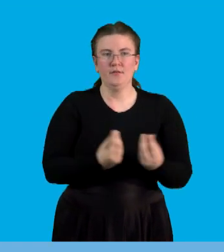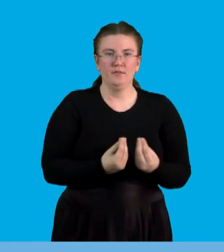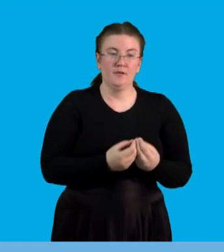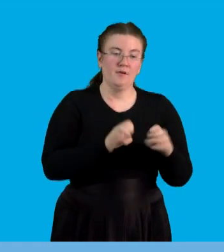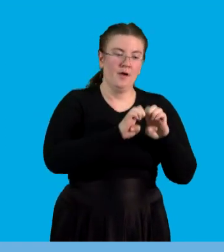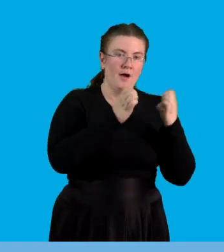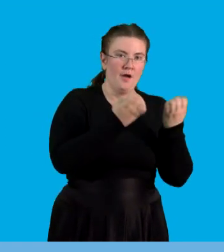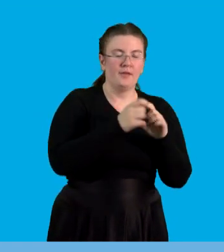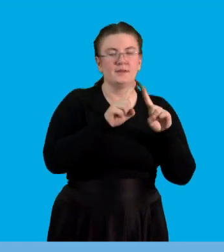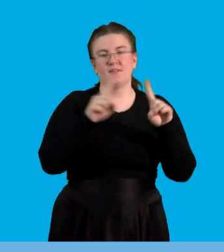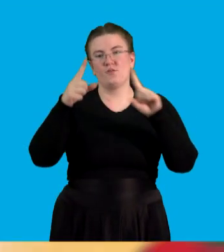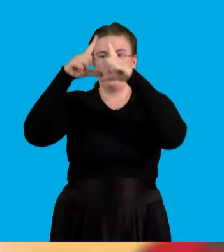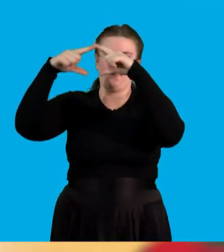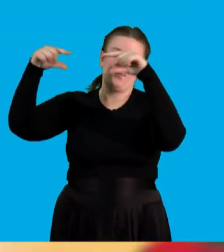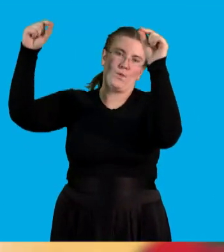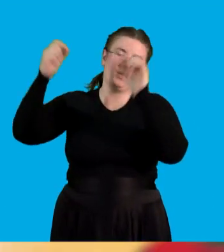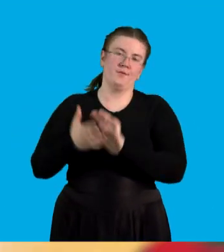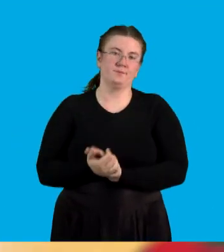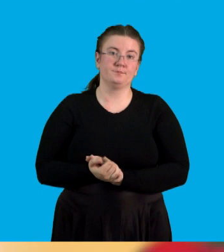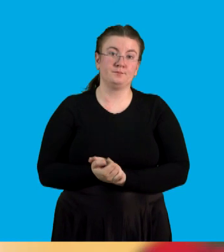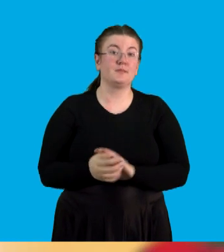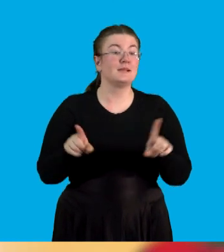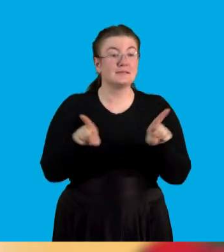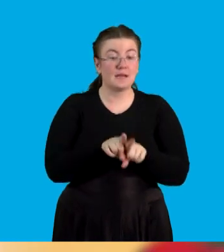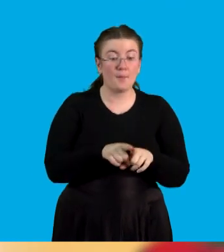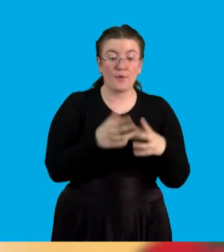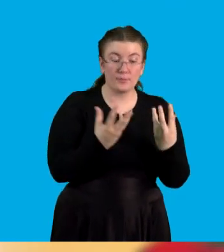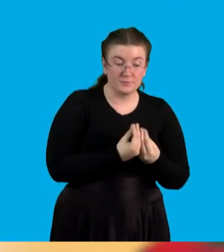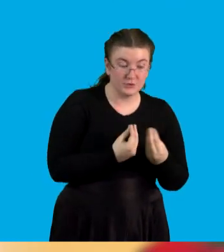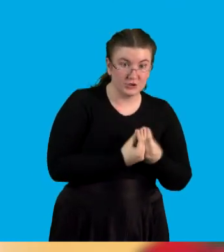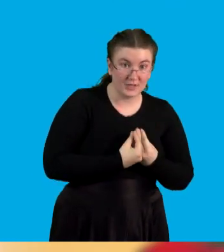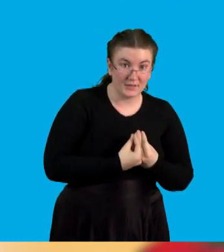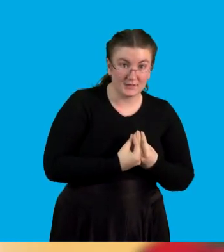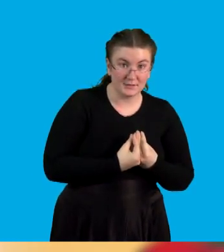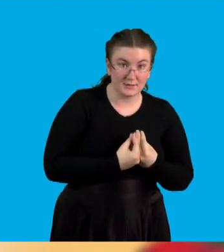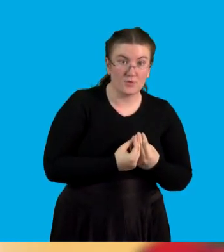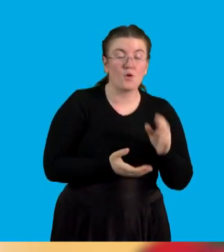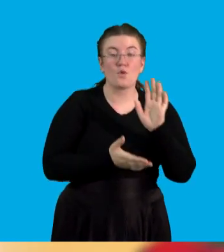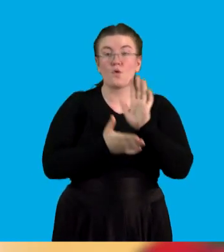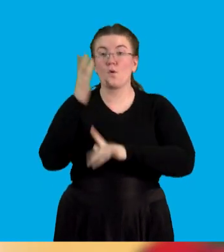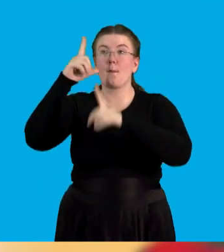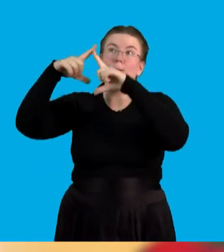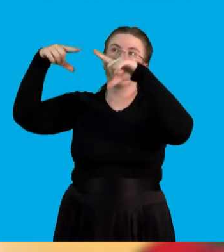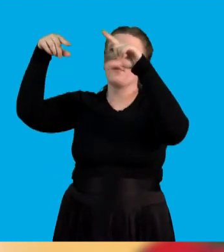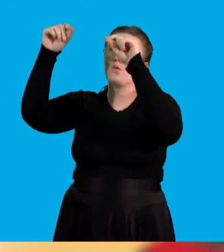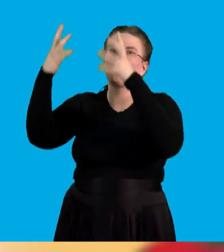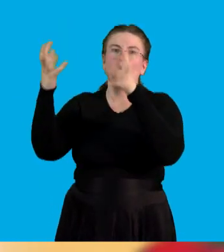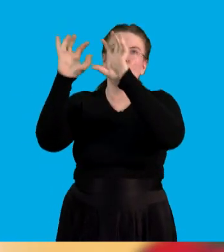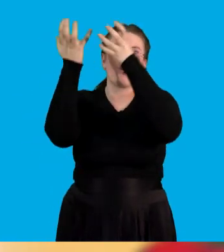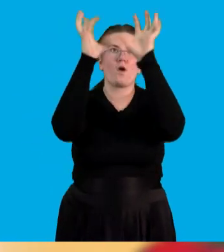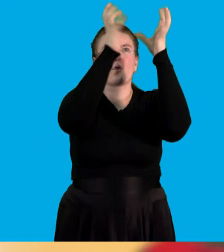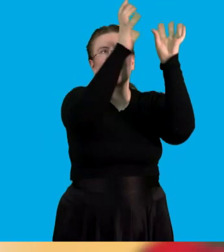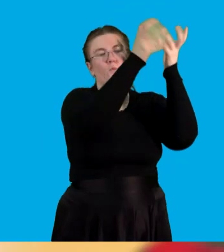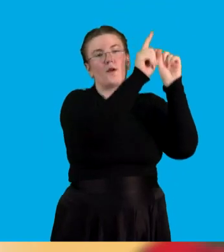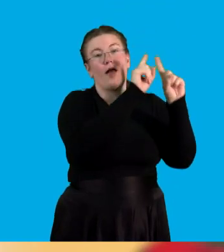on Earth, it will have a different weight. And the very same object with the very same mass, take it to a different planet that has a